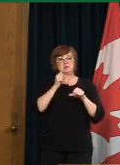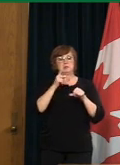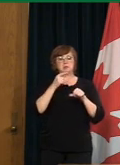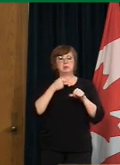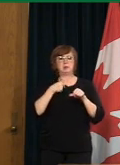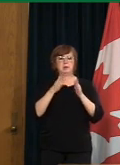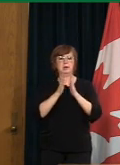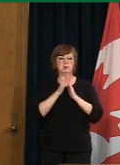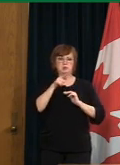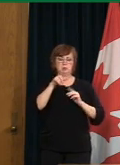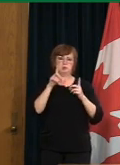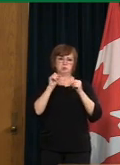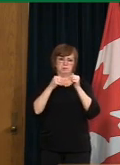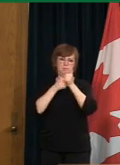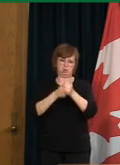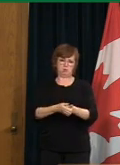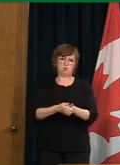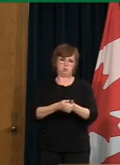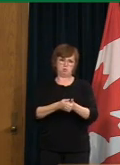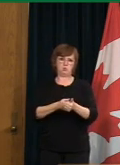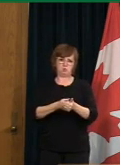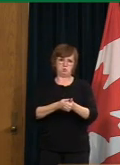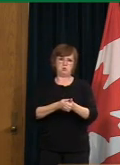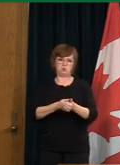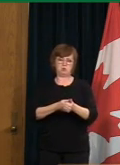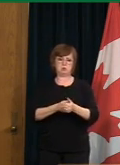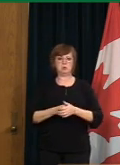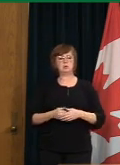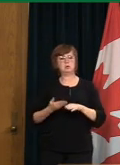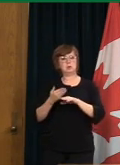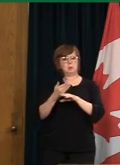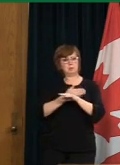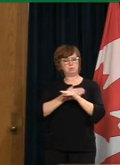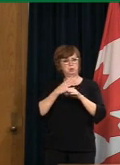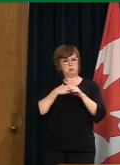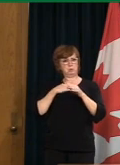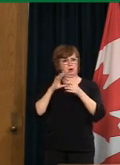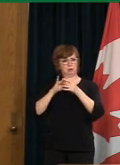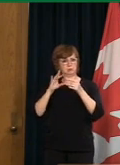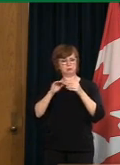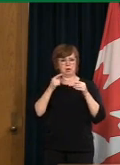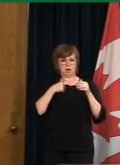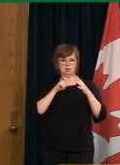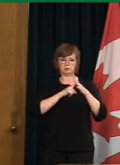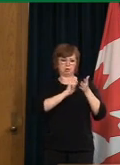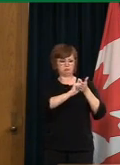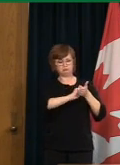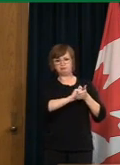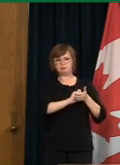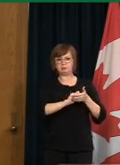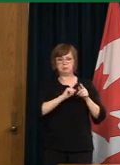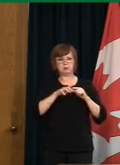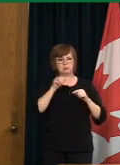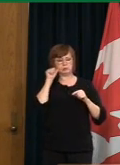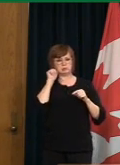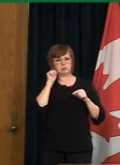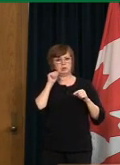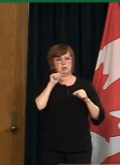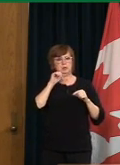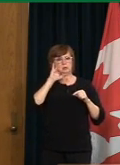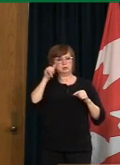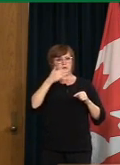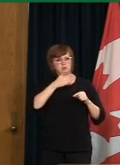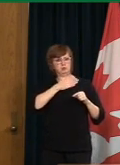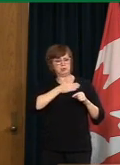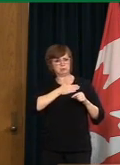my remarks, I want to say that I was very concerned and frankly quite troubled to hear the Prime Minister's comments yesterday, that Canada may